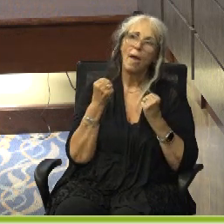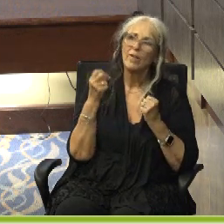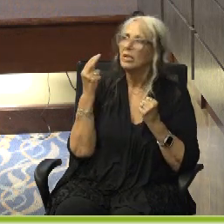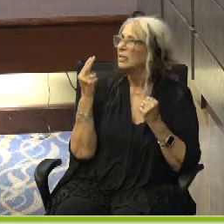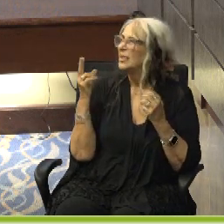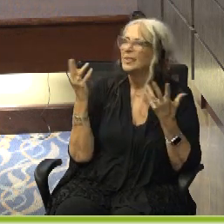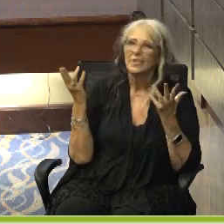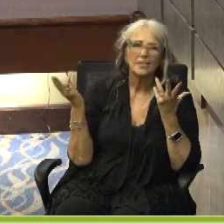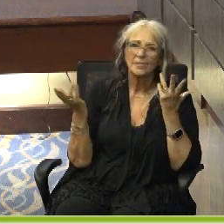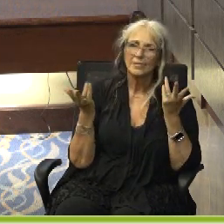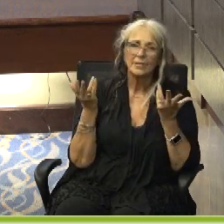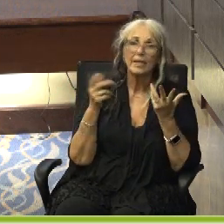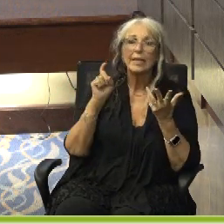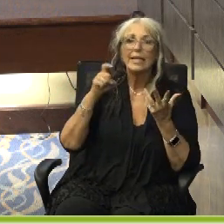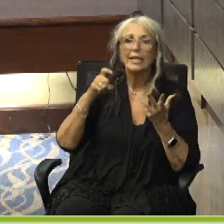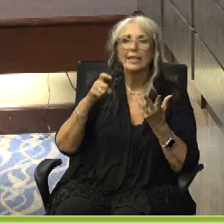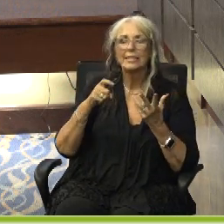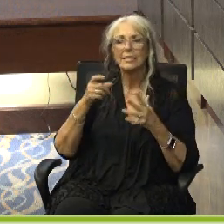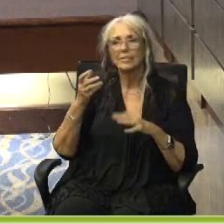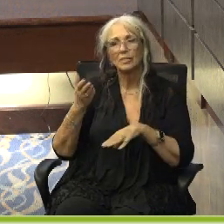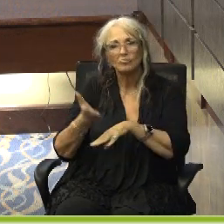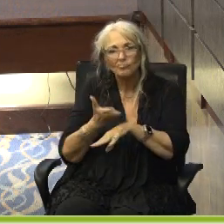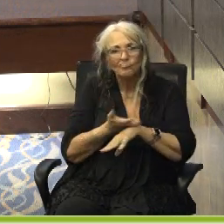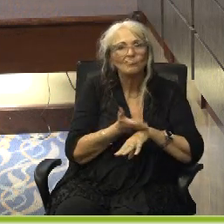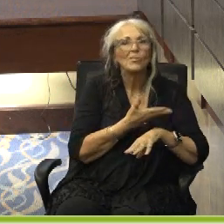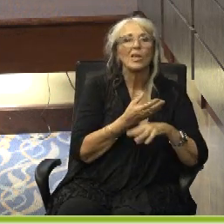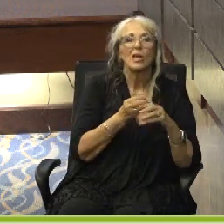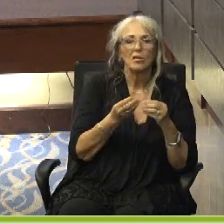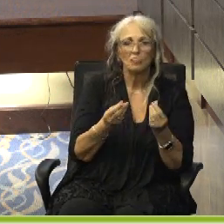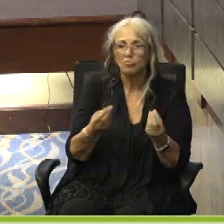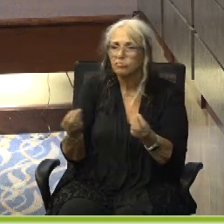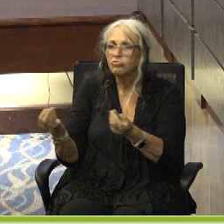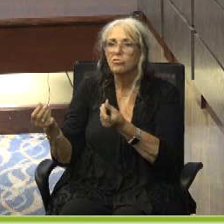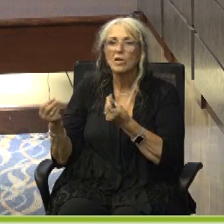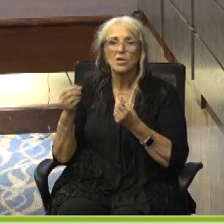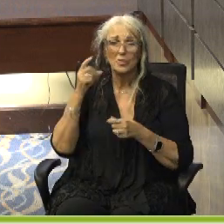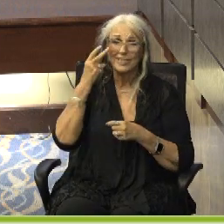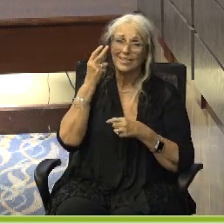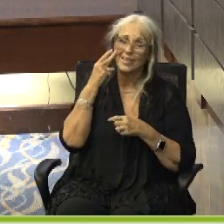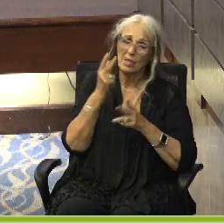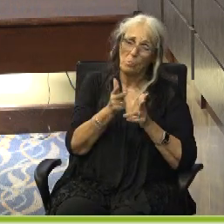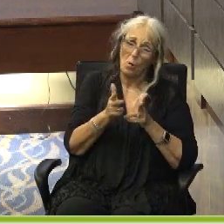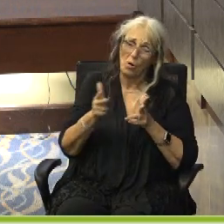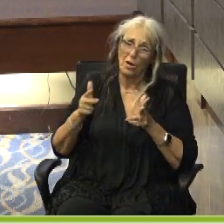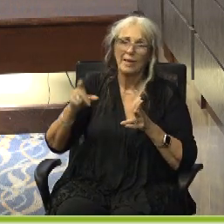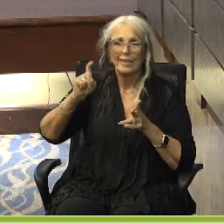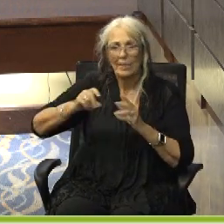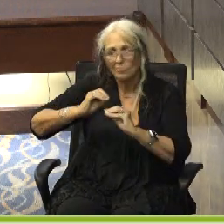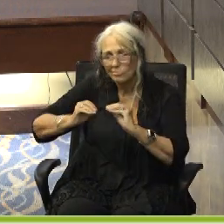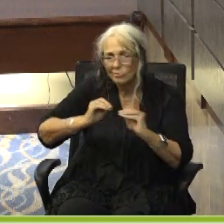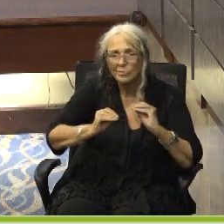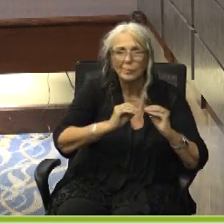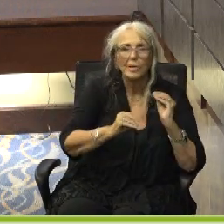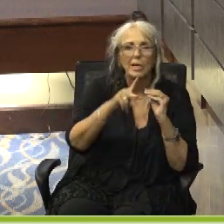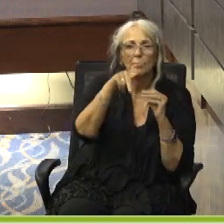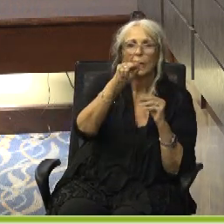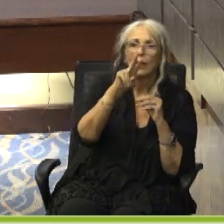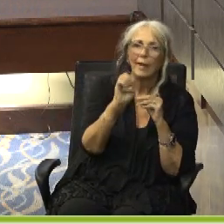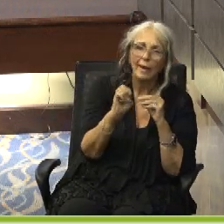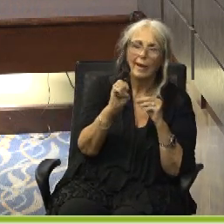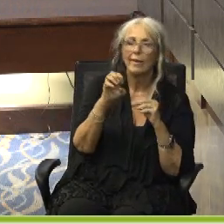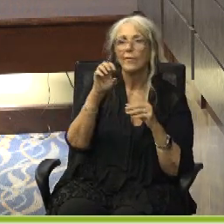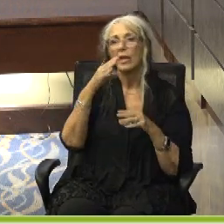into it. It needs landscaping updates, and you can see even the parking lot is in need of repair, repaving, and restriping.